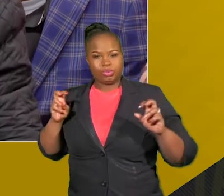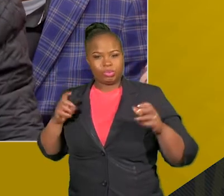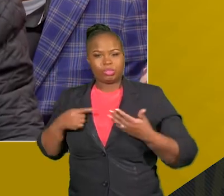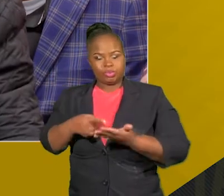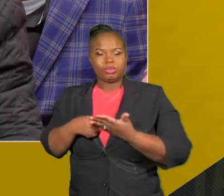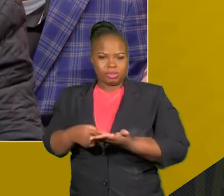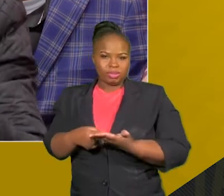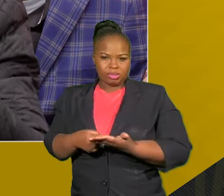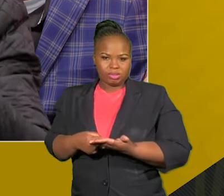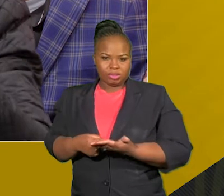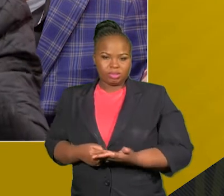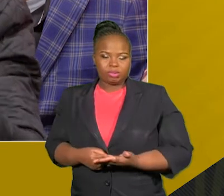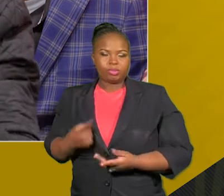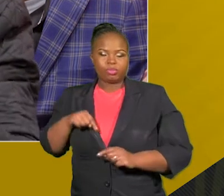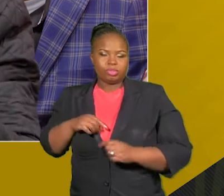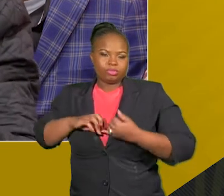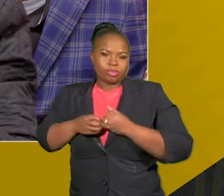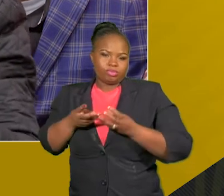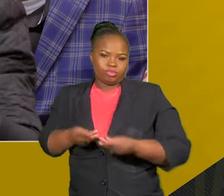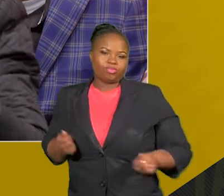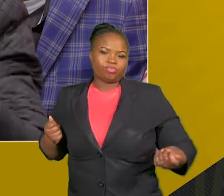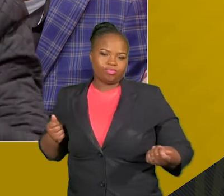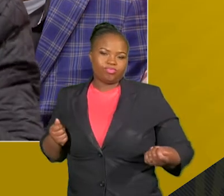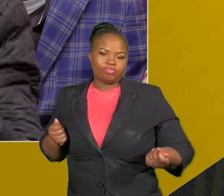ngawo, siyawa addresser because of